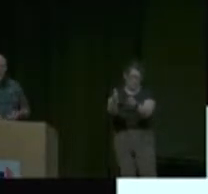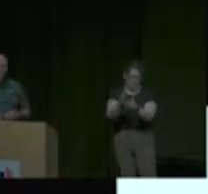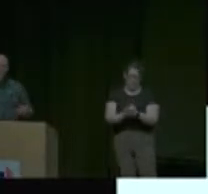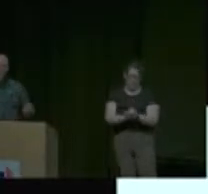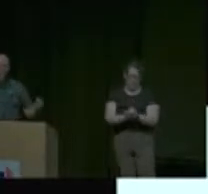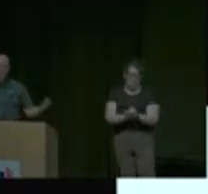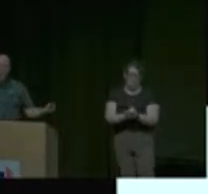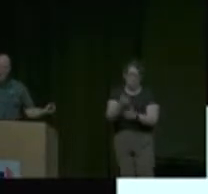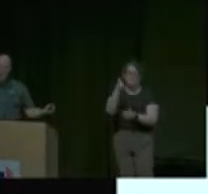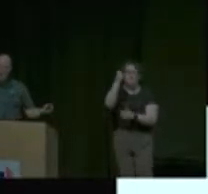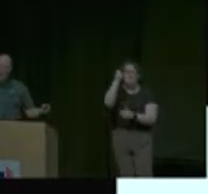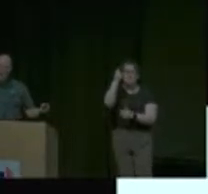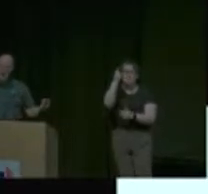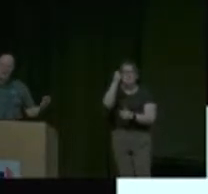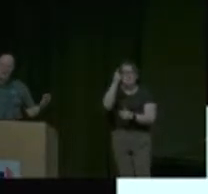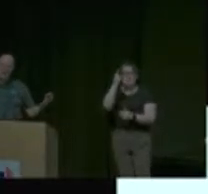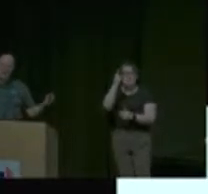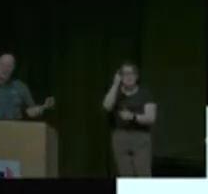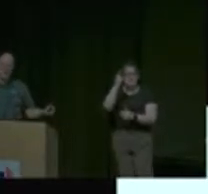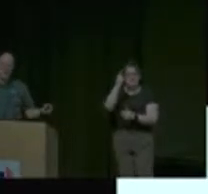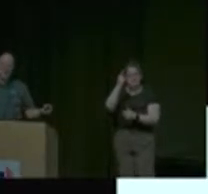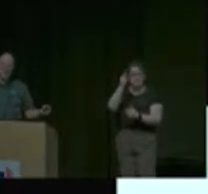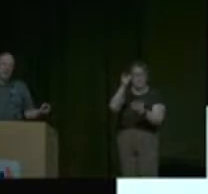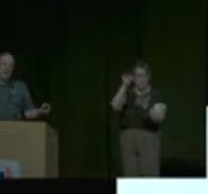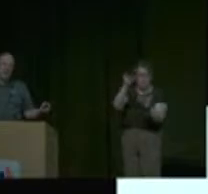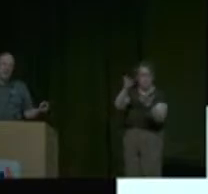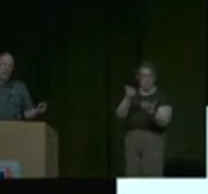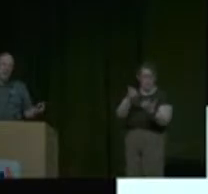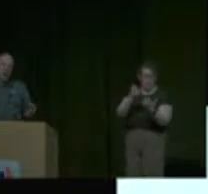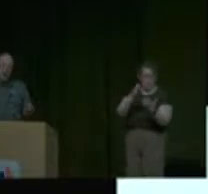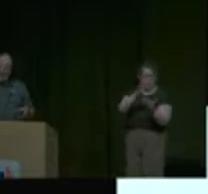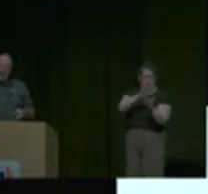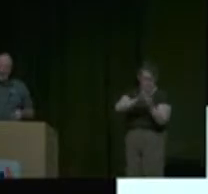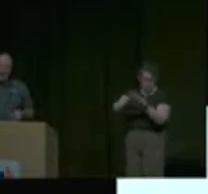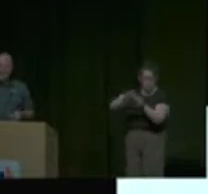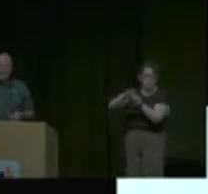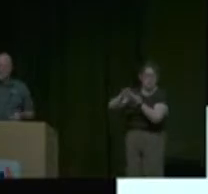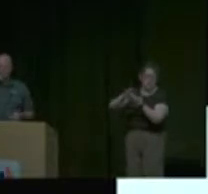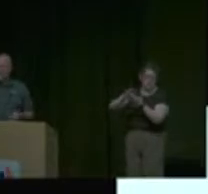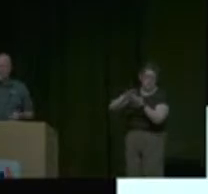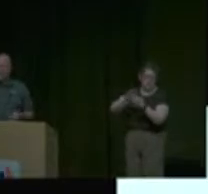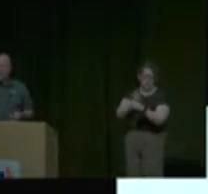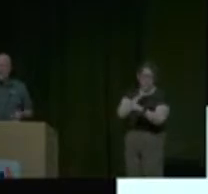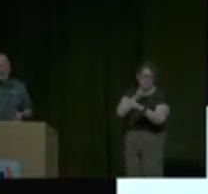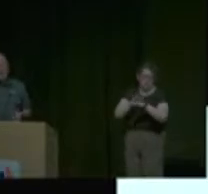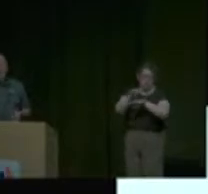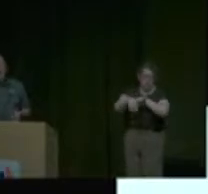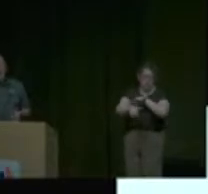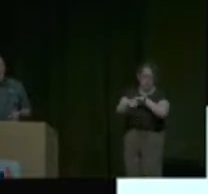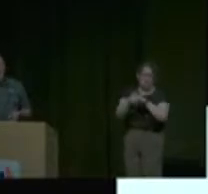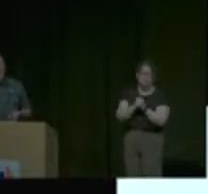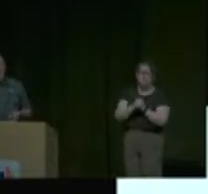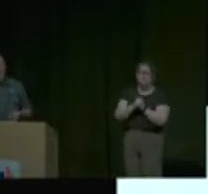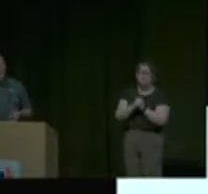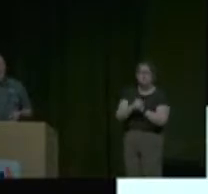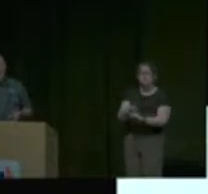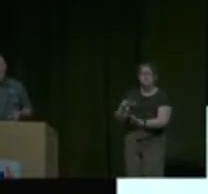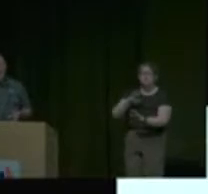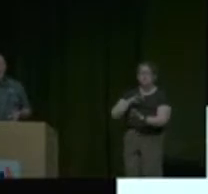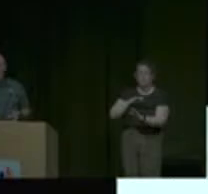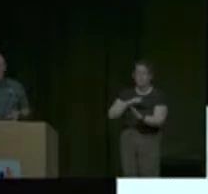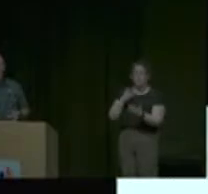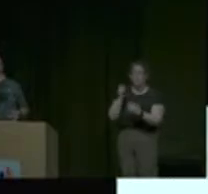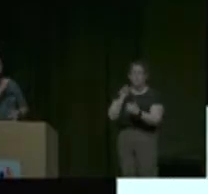we do ultimately want the restoration of the falls. Now, the cool thing is, if you ever walk down